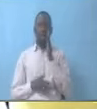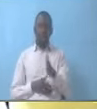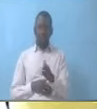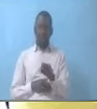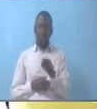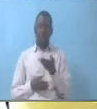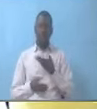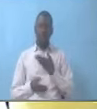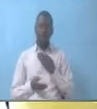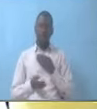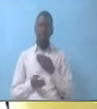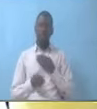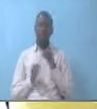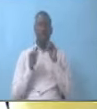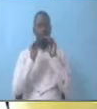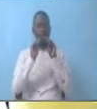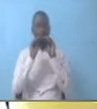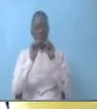G.